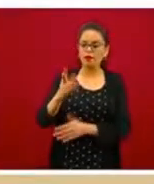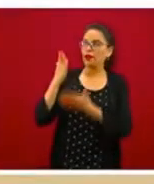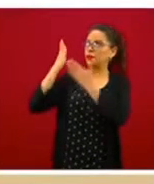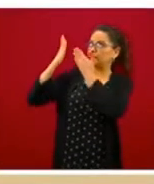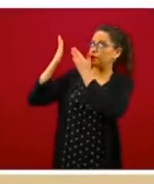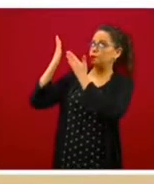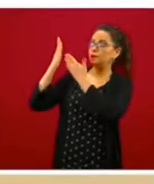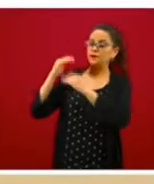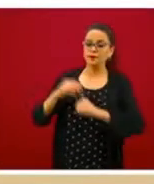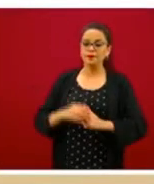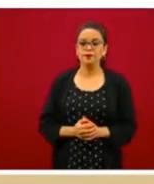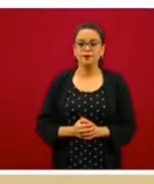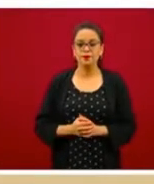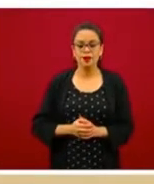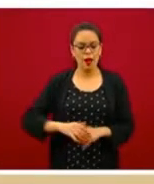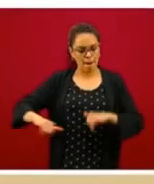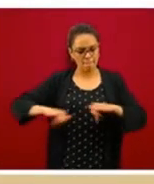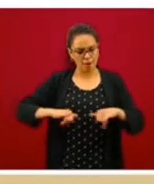84,417 plus